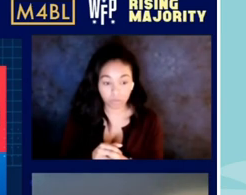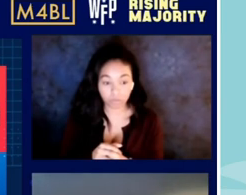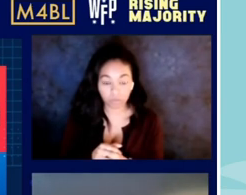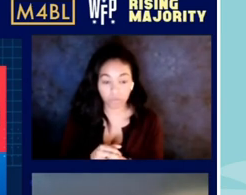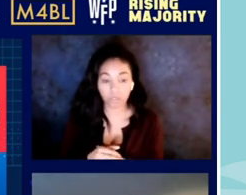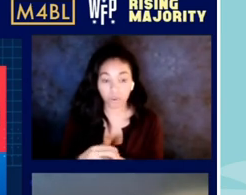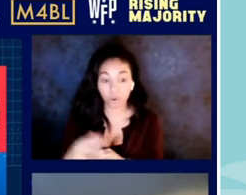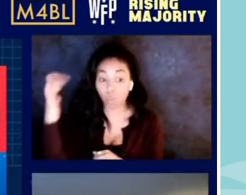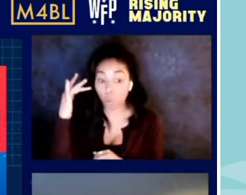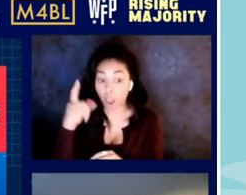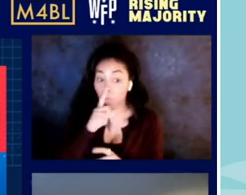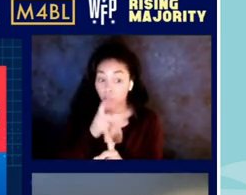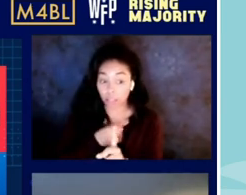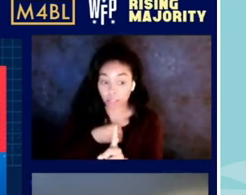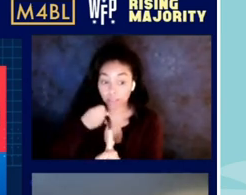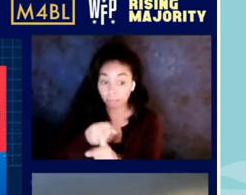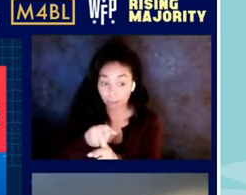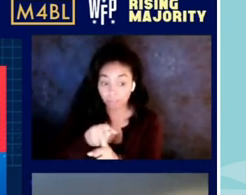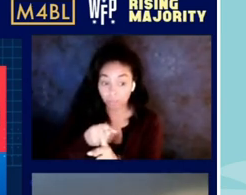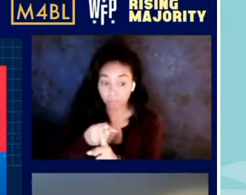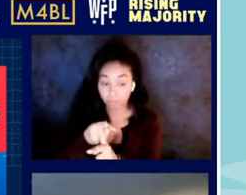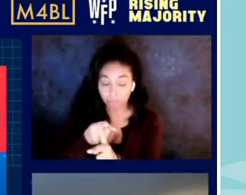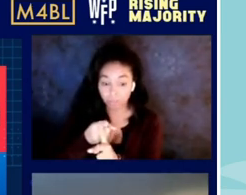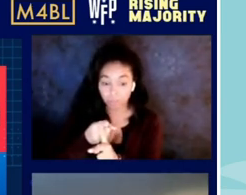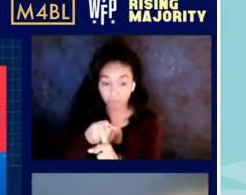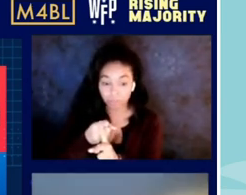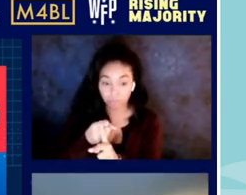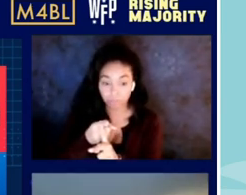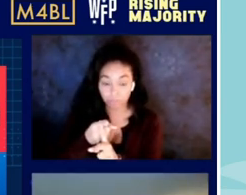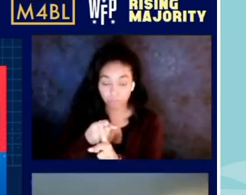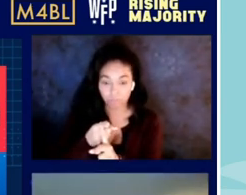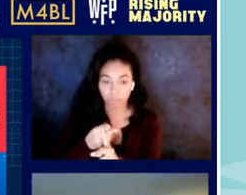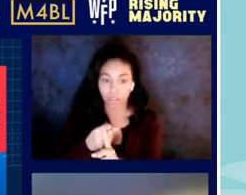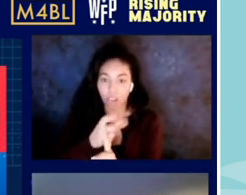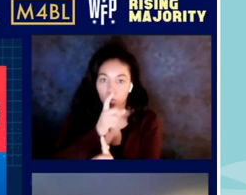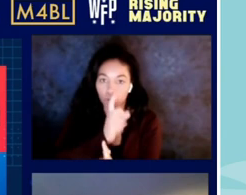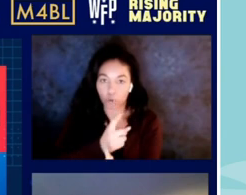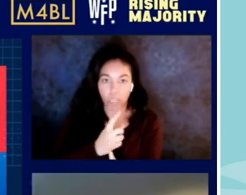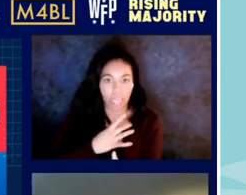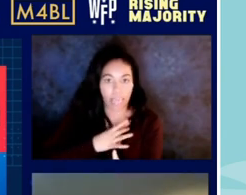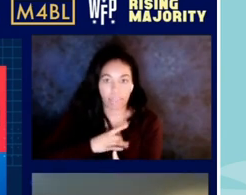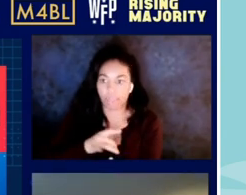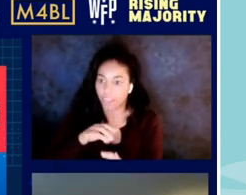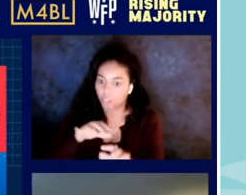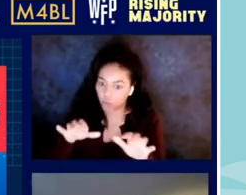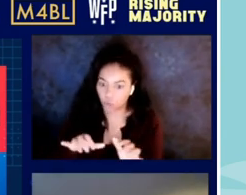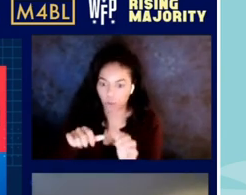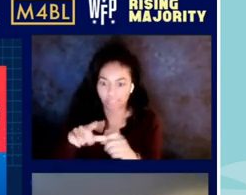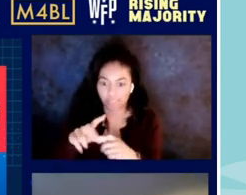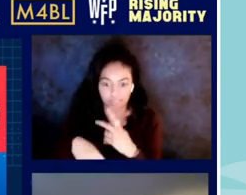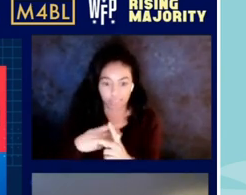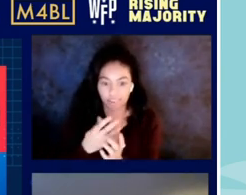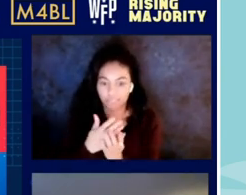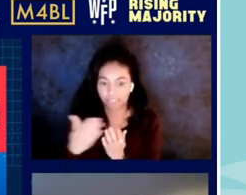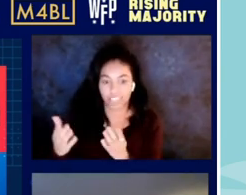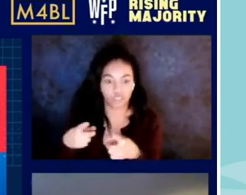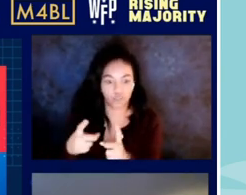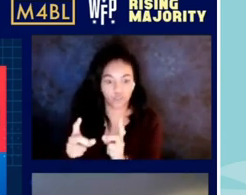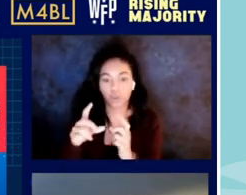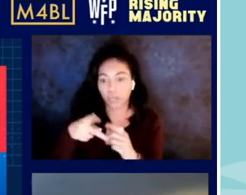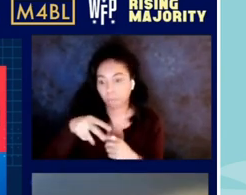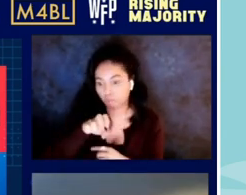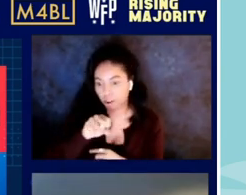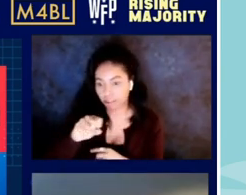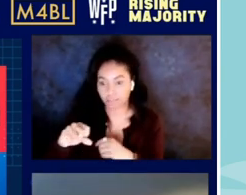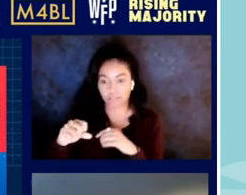why it was impactful is that, I love doing these sorts of things at press conferences because the media is already